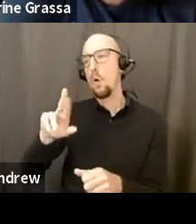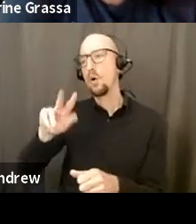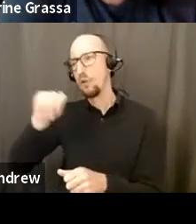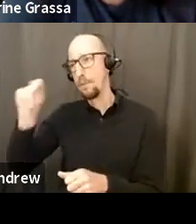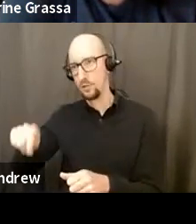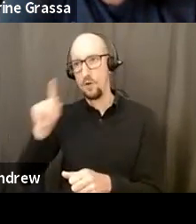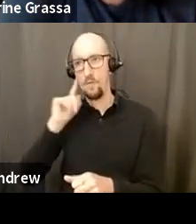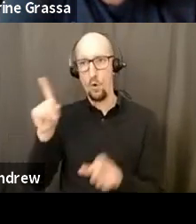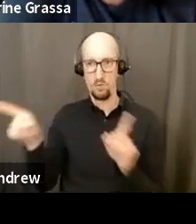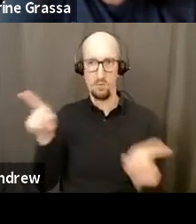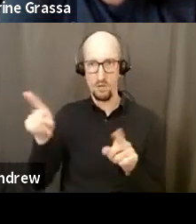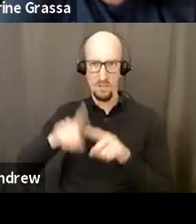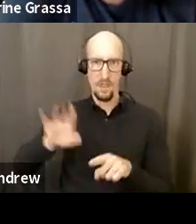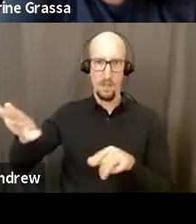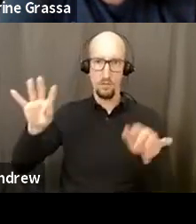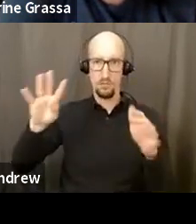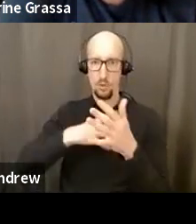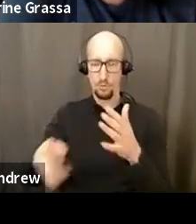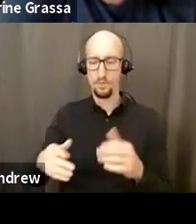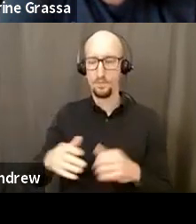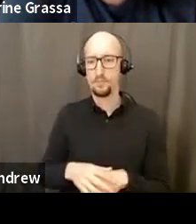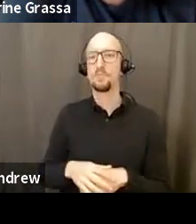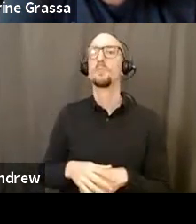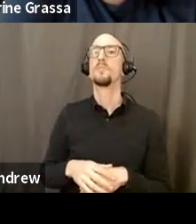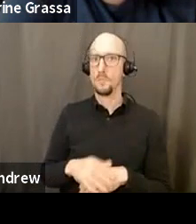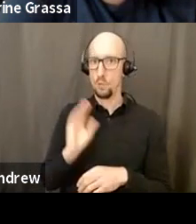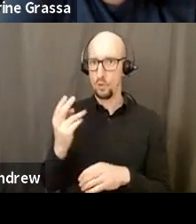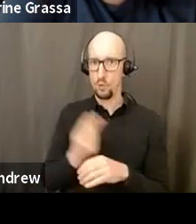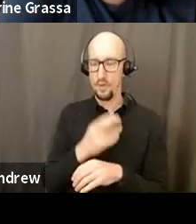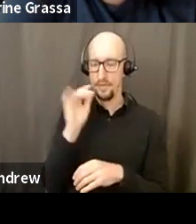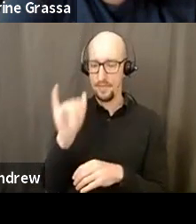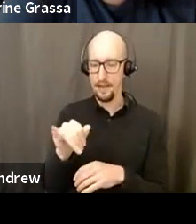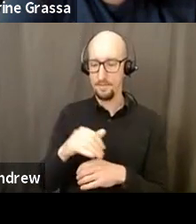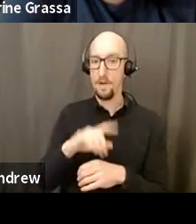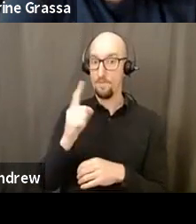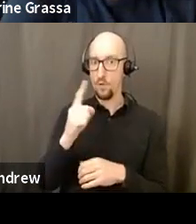We will include in the 6th grade